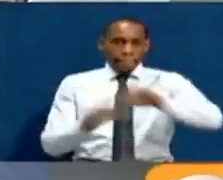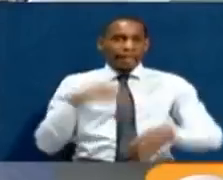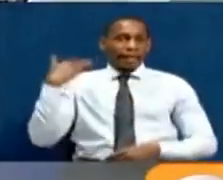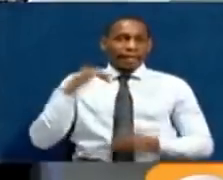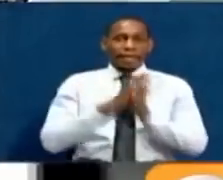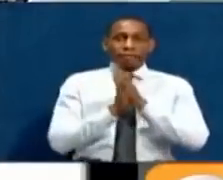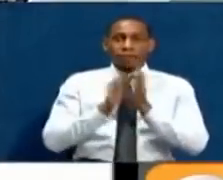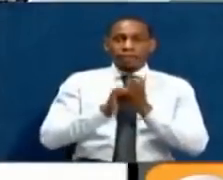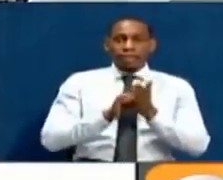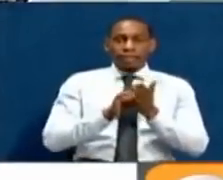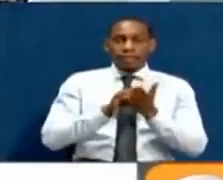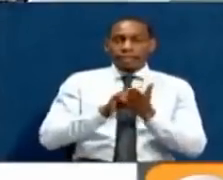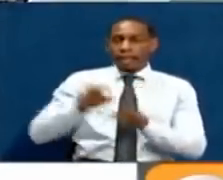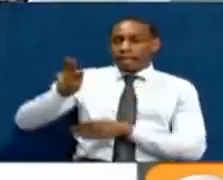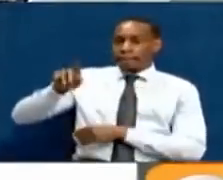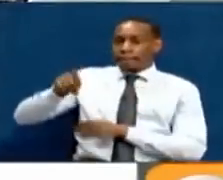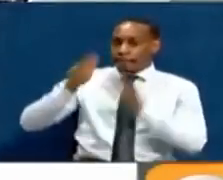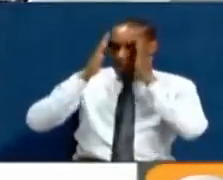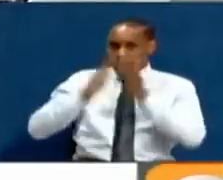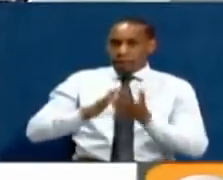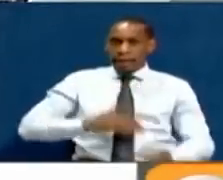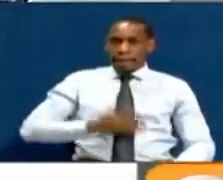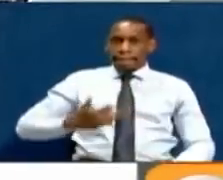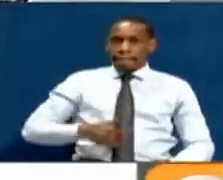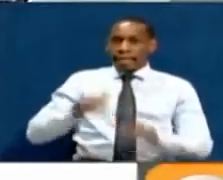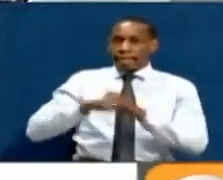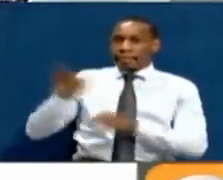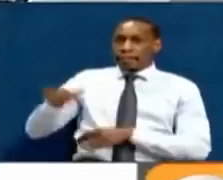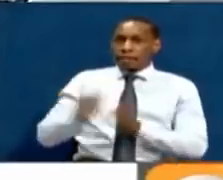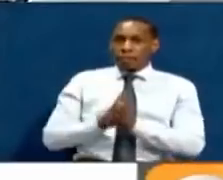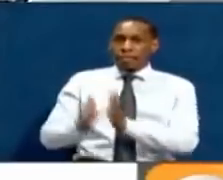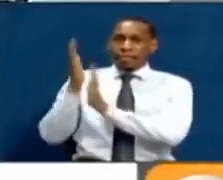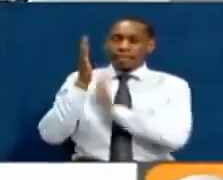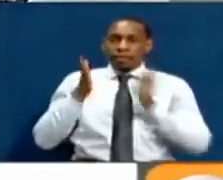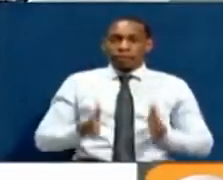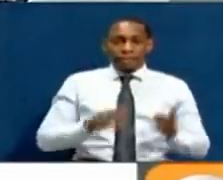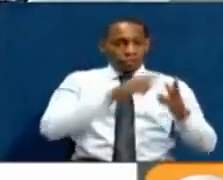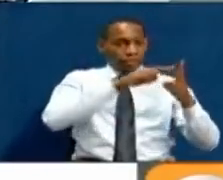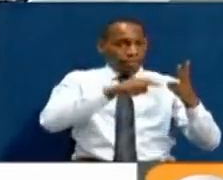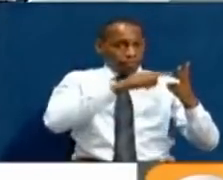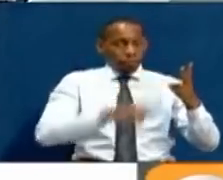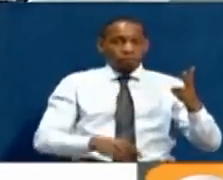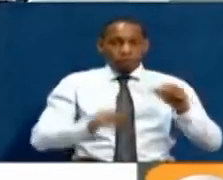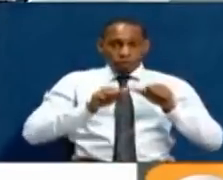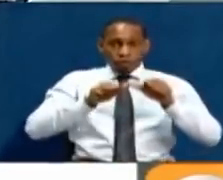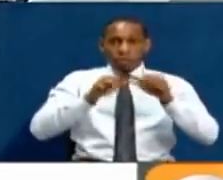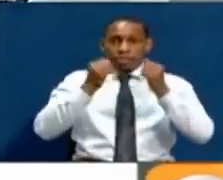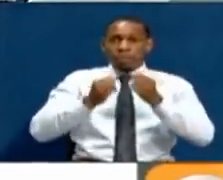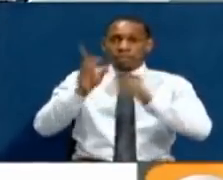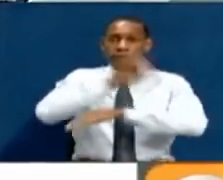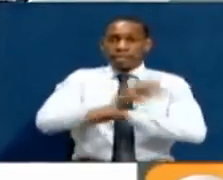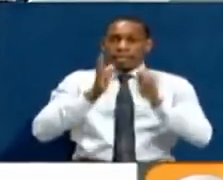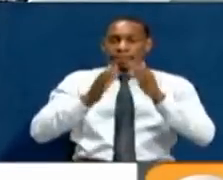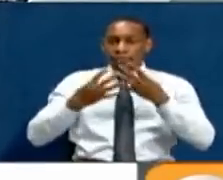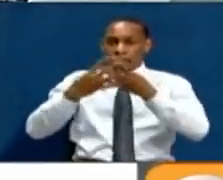this is the legislator who's on the spot. Malindi MP Aisha Jumwa and her bodyguard, Geoffrey Otieno, will spend their Mashujaa holiday